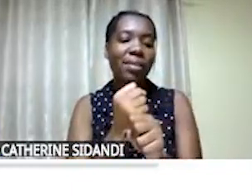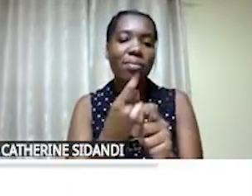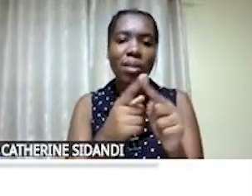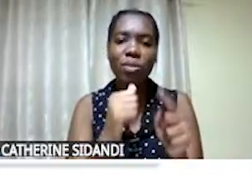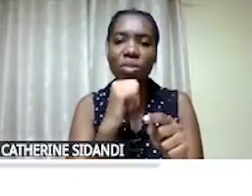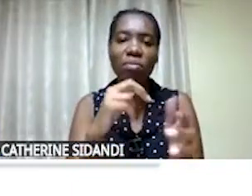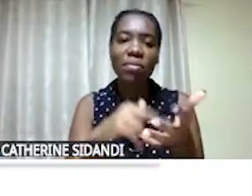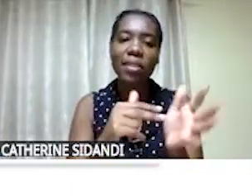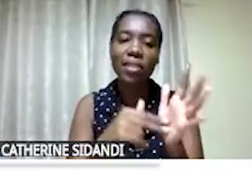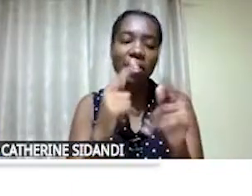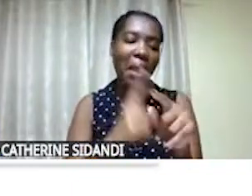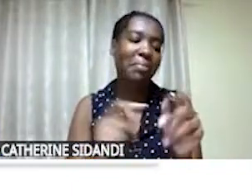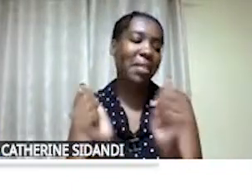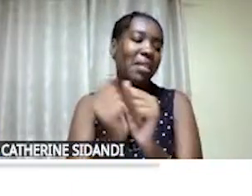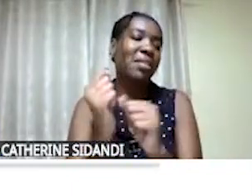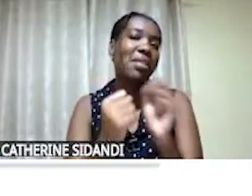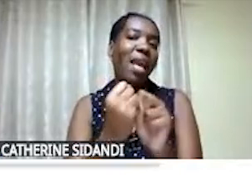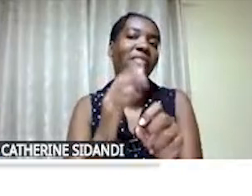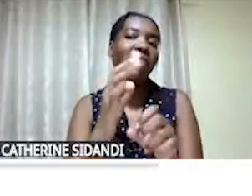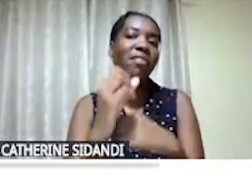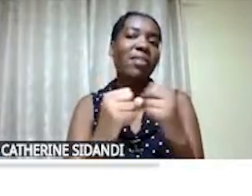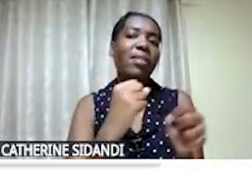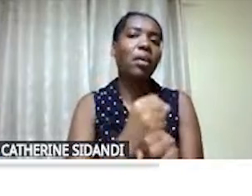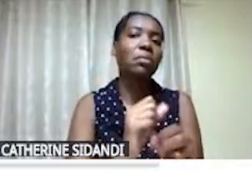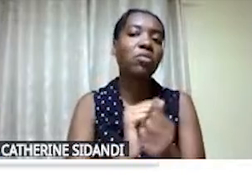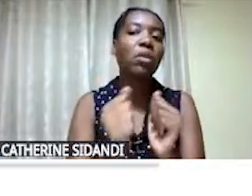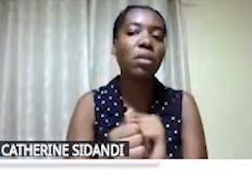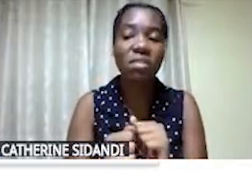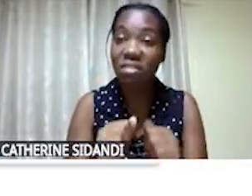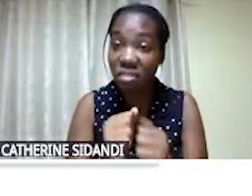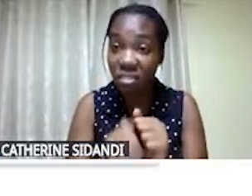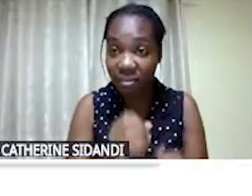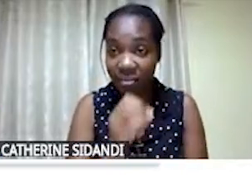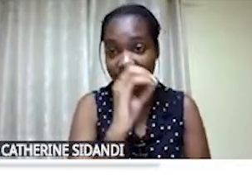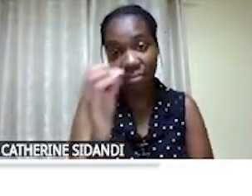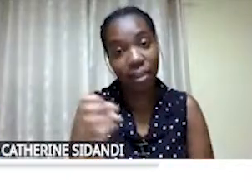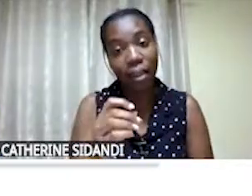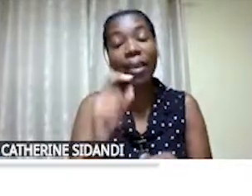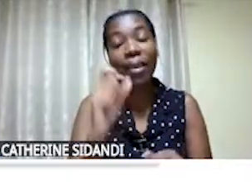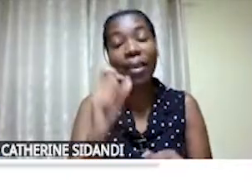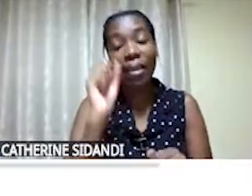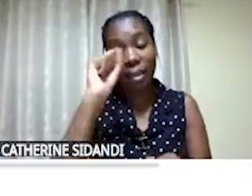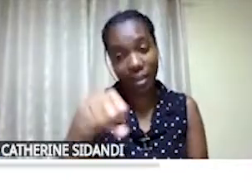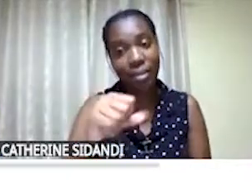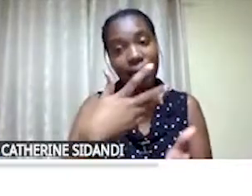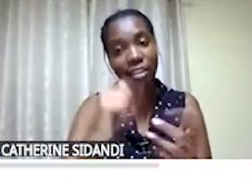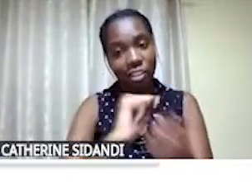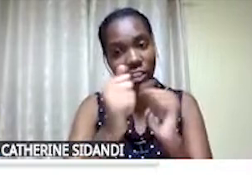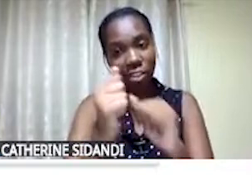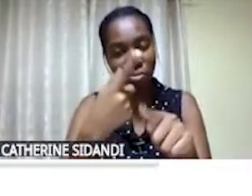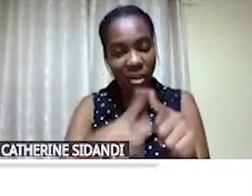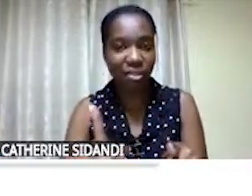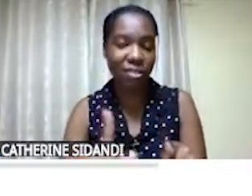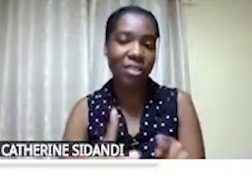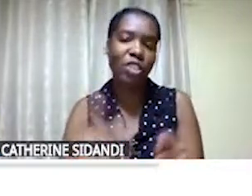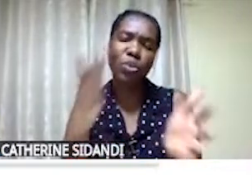5 years nothing is changing. Definitely things are changing, but it is the actualization of the strategy